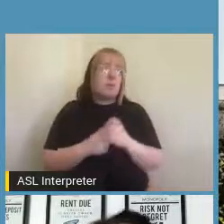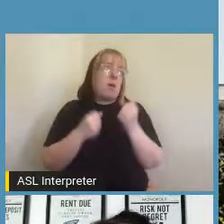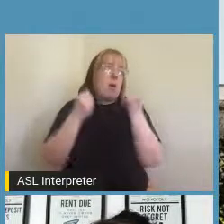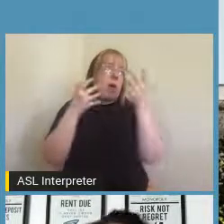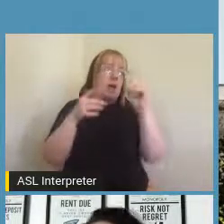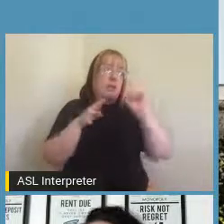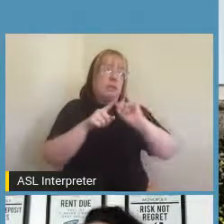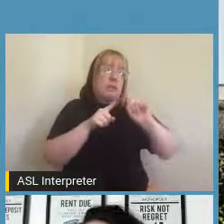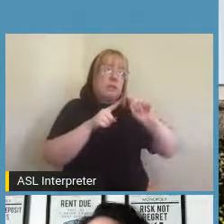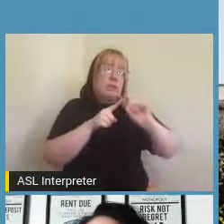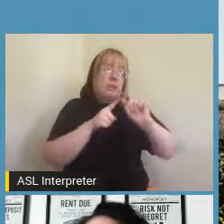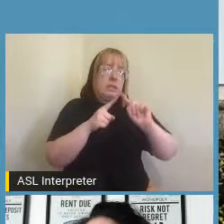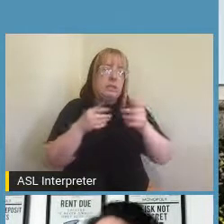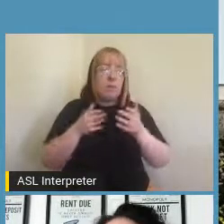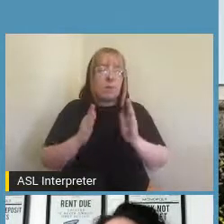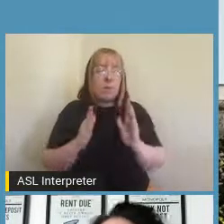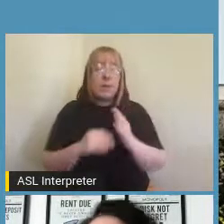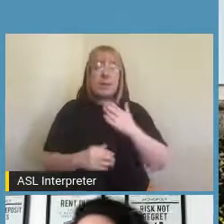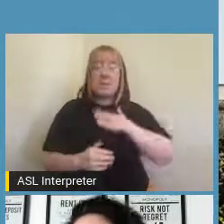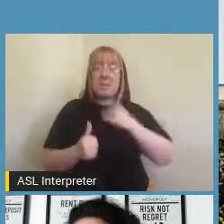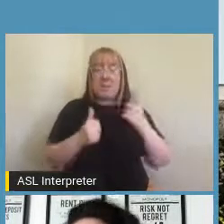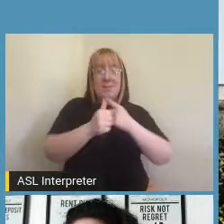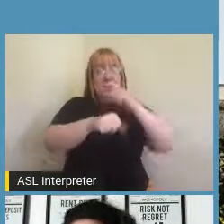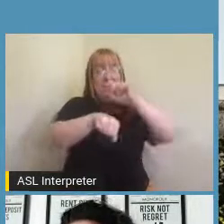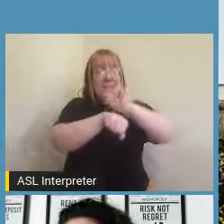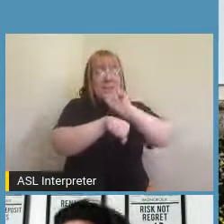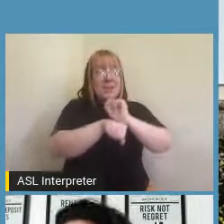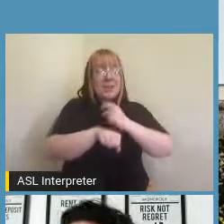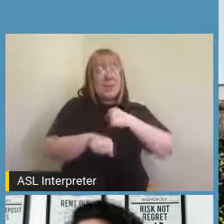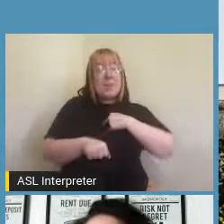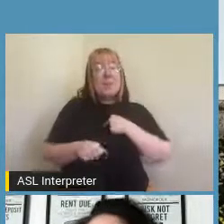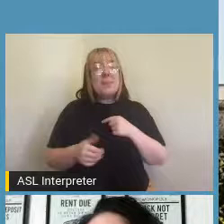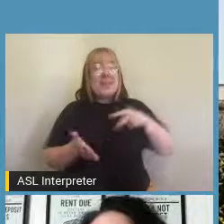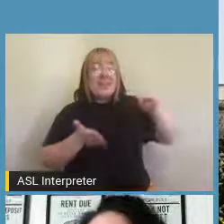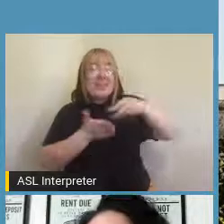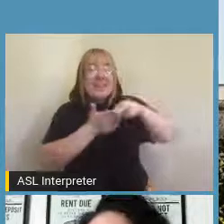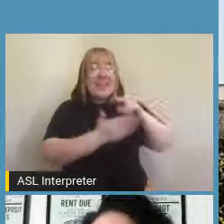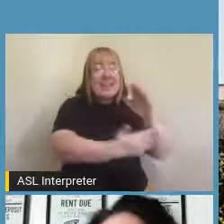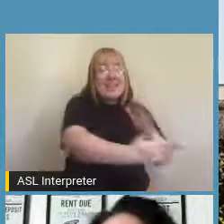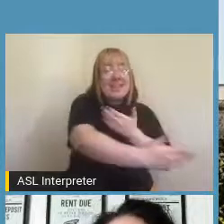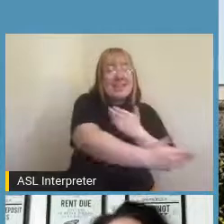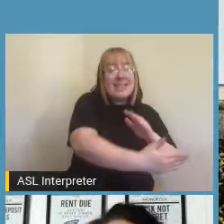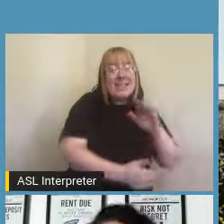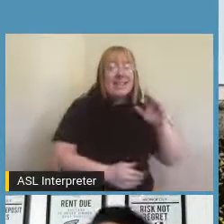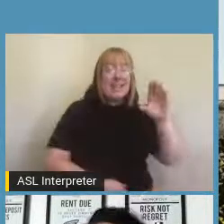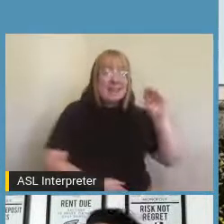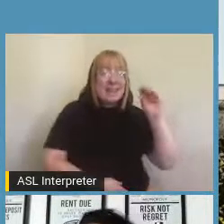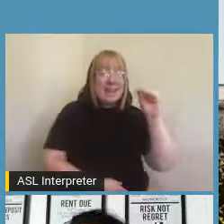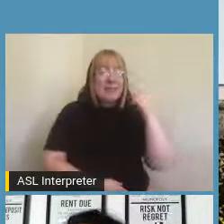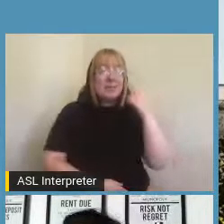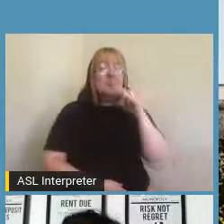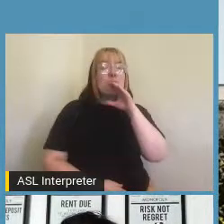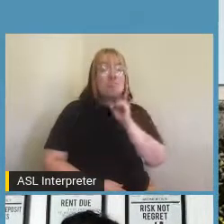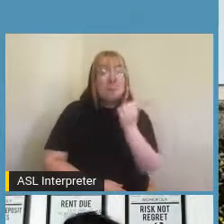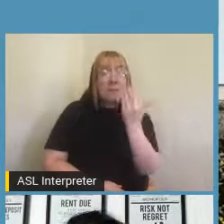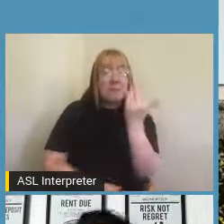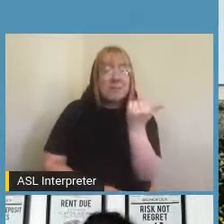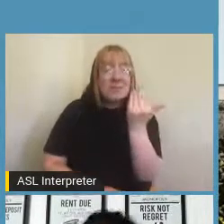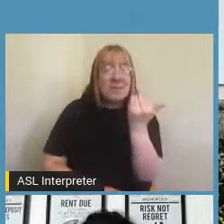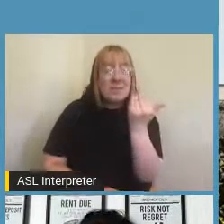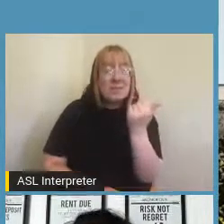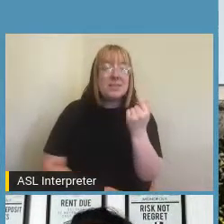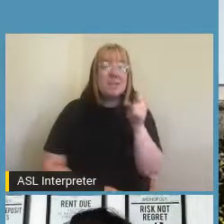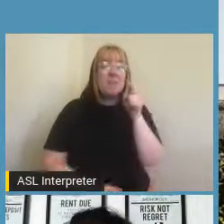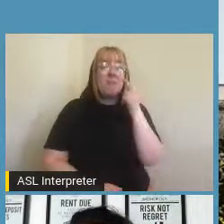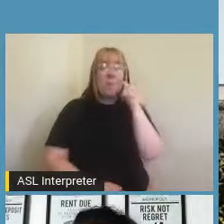fact, my first job, I was a dancing and singing dinosaur at the age of 15 for the Field Museum. So there's definitely that. And